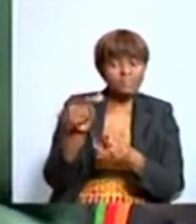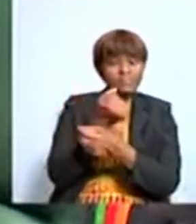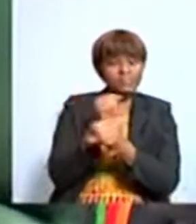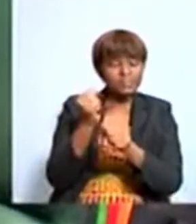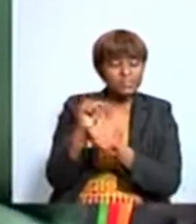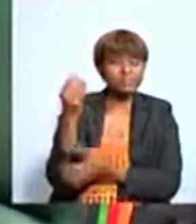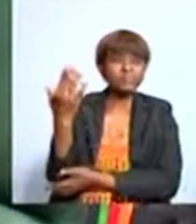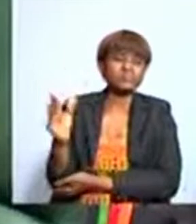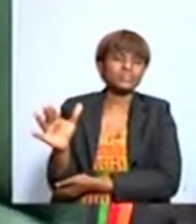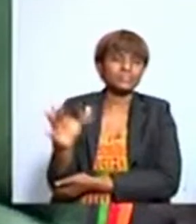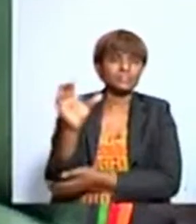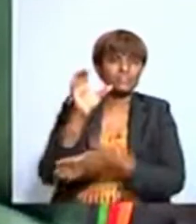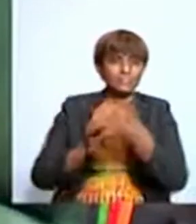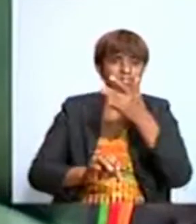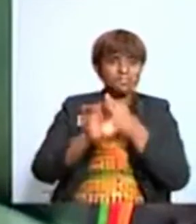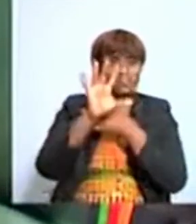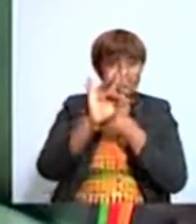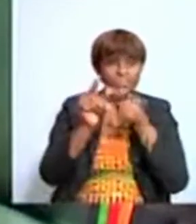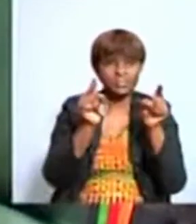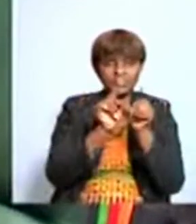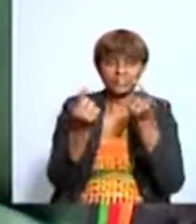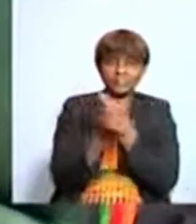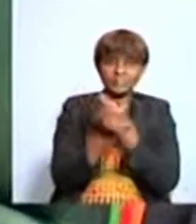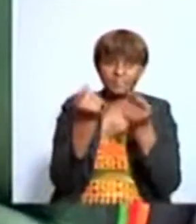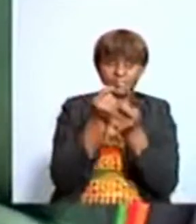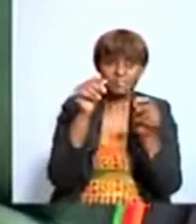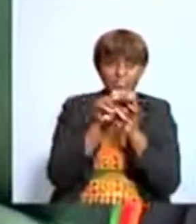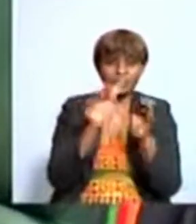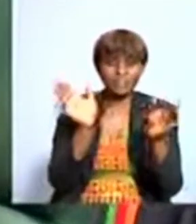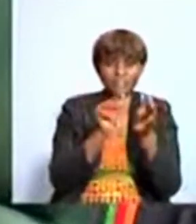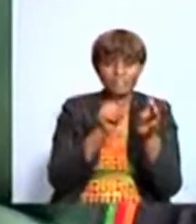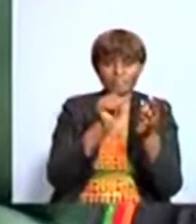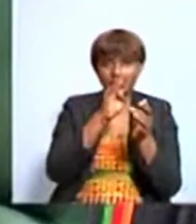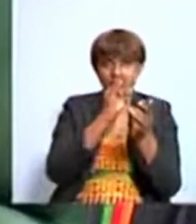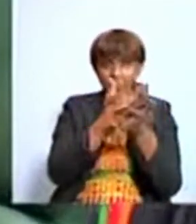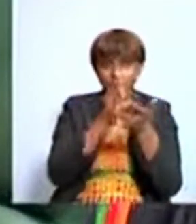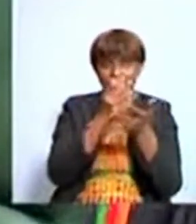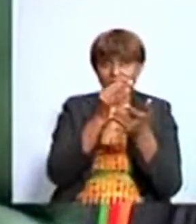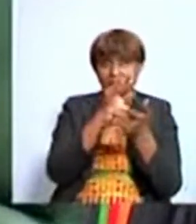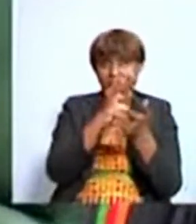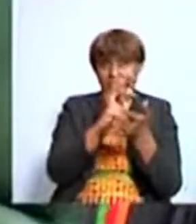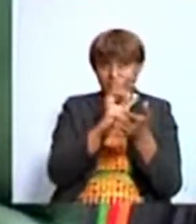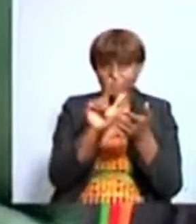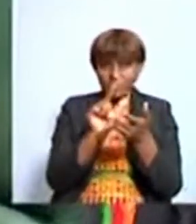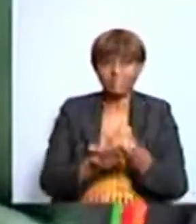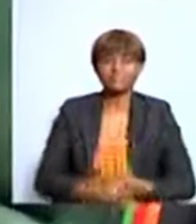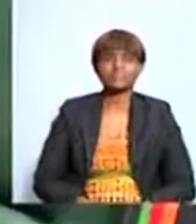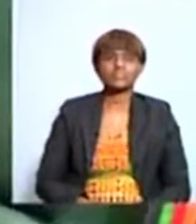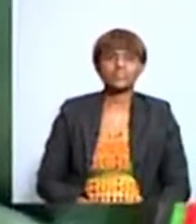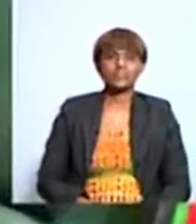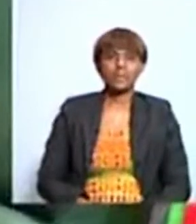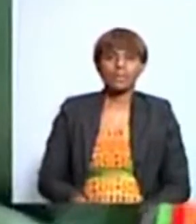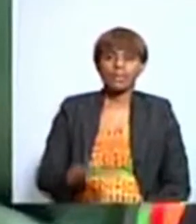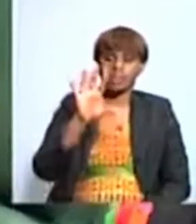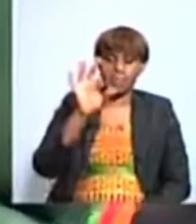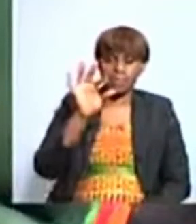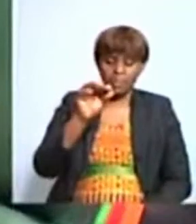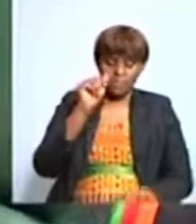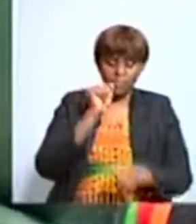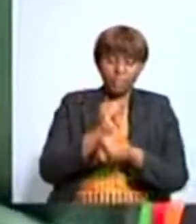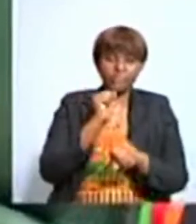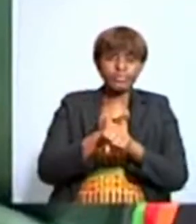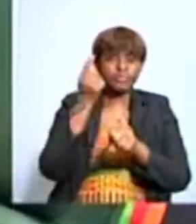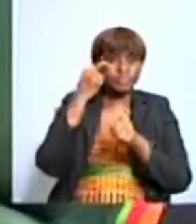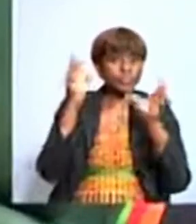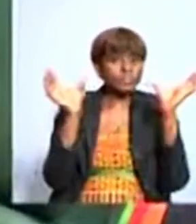in the affirmative. Clause 8 as amended is ordered to stand part of the bill. Clause 9, Functions of